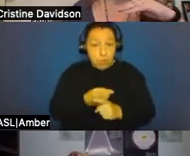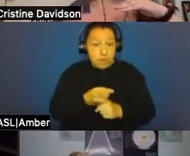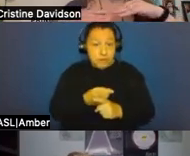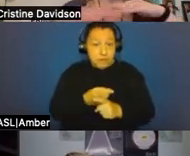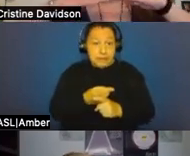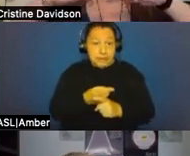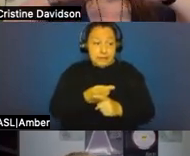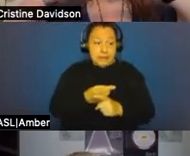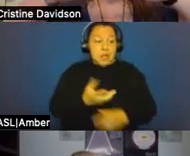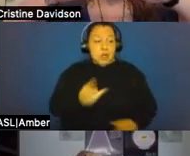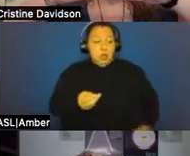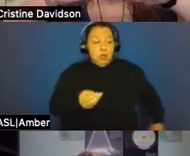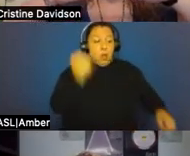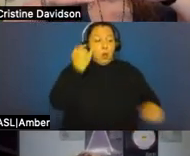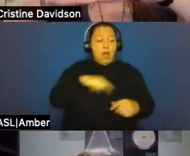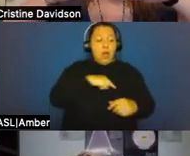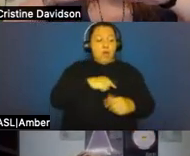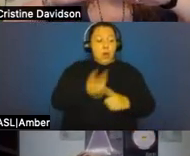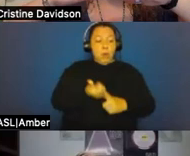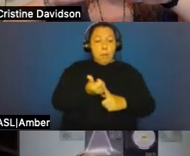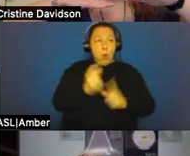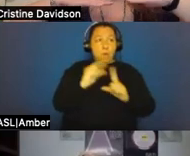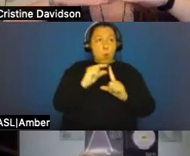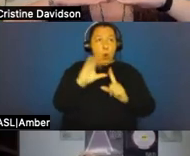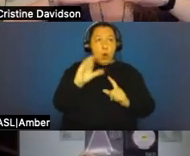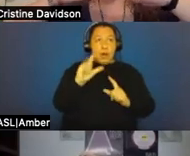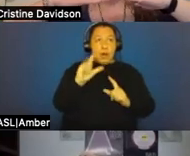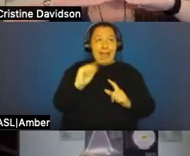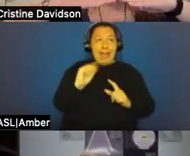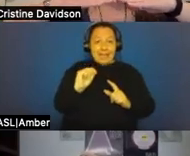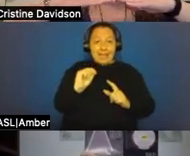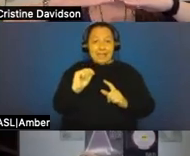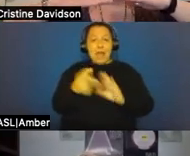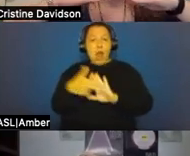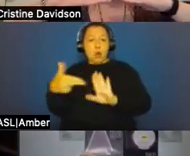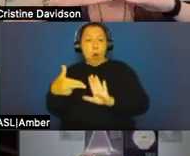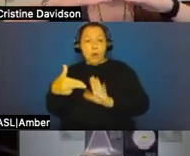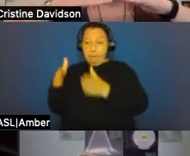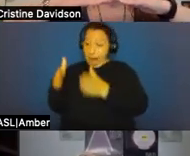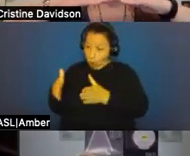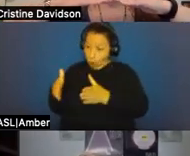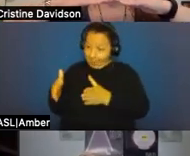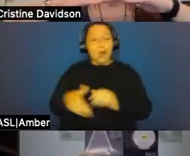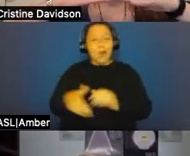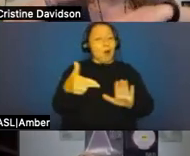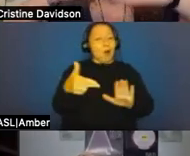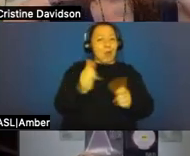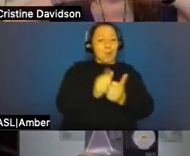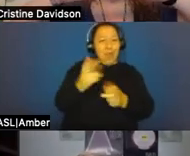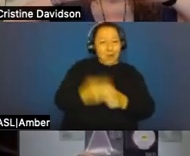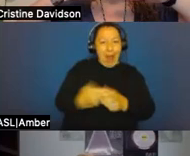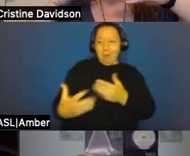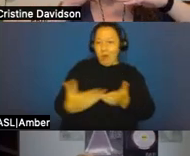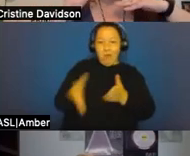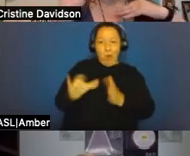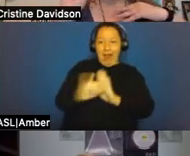And so if we remove the word client and call them a person or by their name or however they identify,